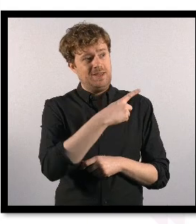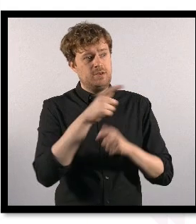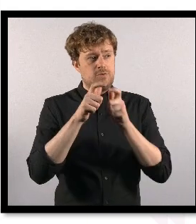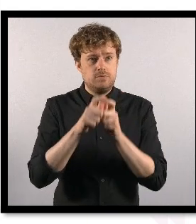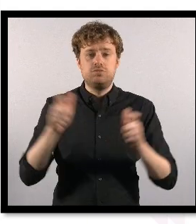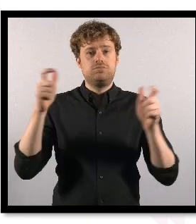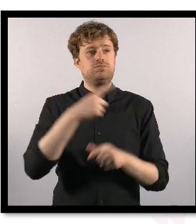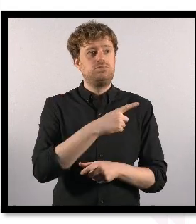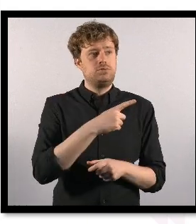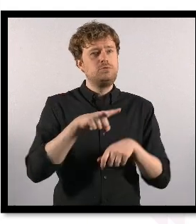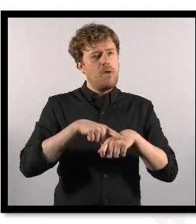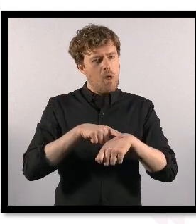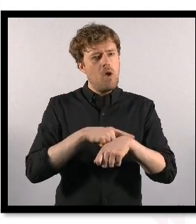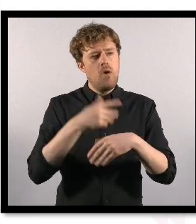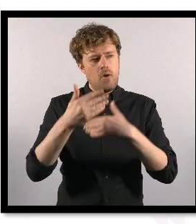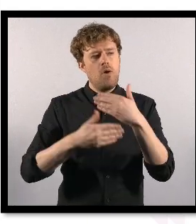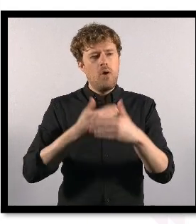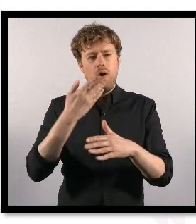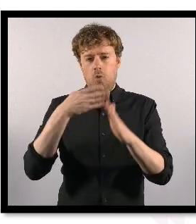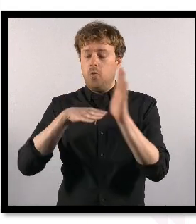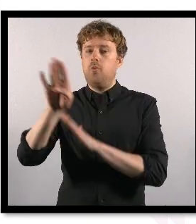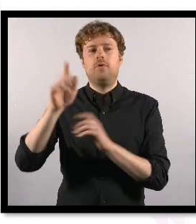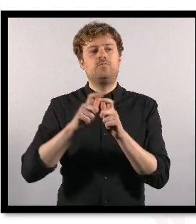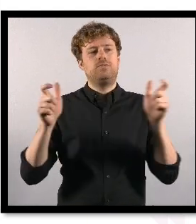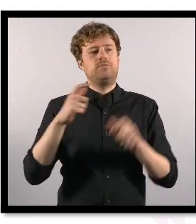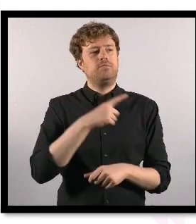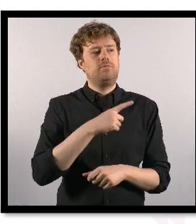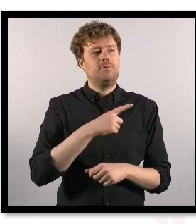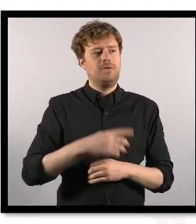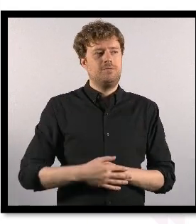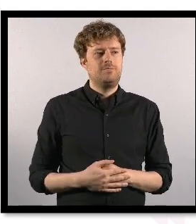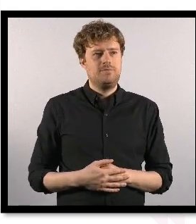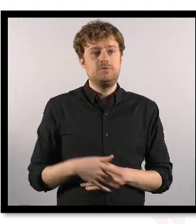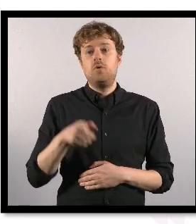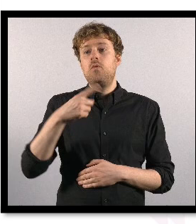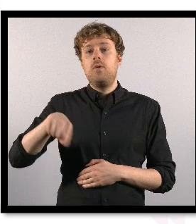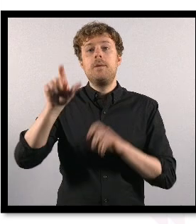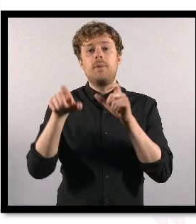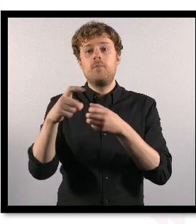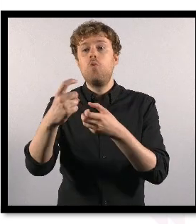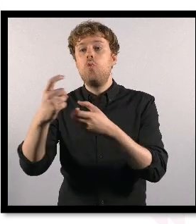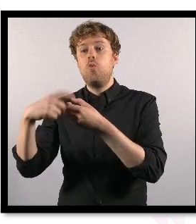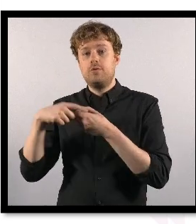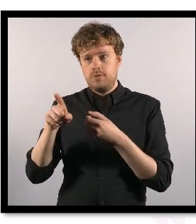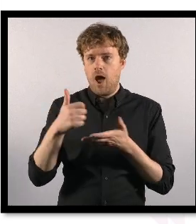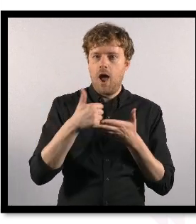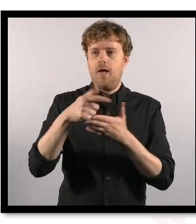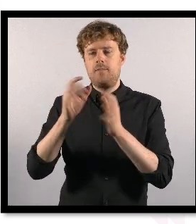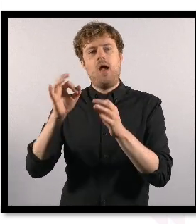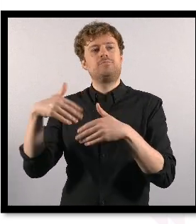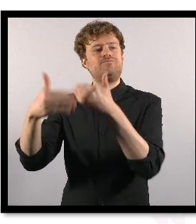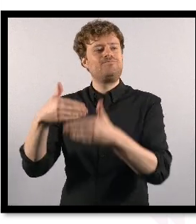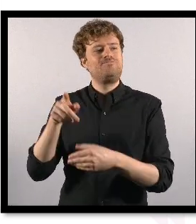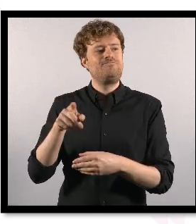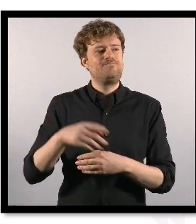look forward and look at kind of like how this community is growing, what do you see as the most potential over this next decade for like the CNCF project